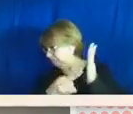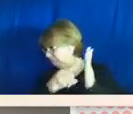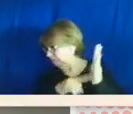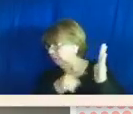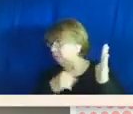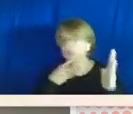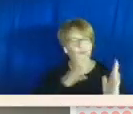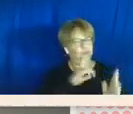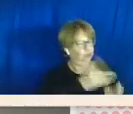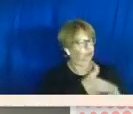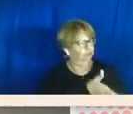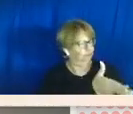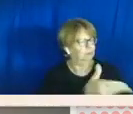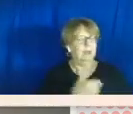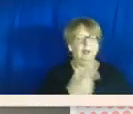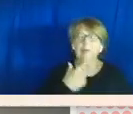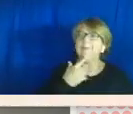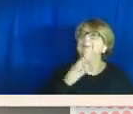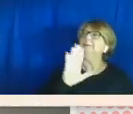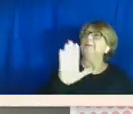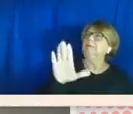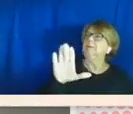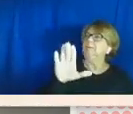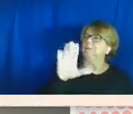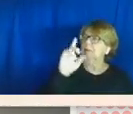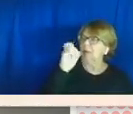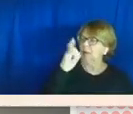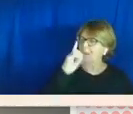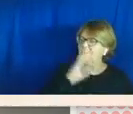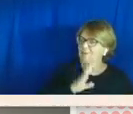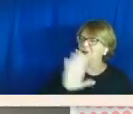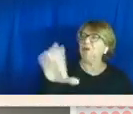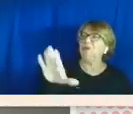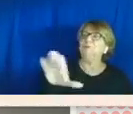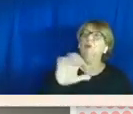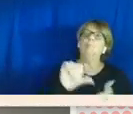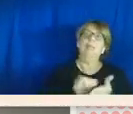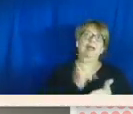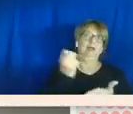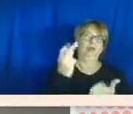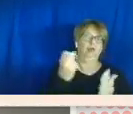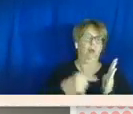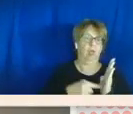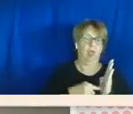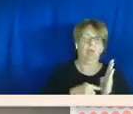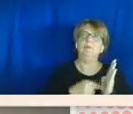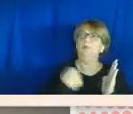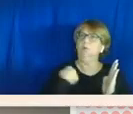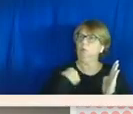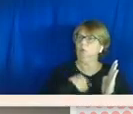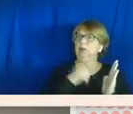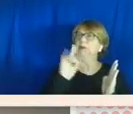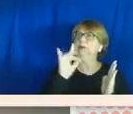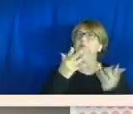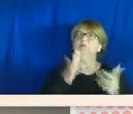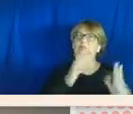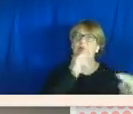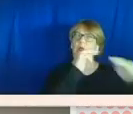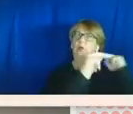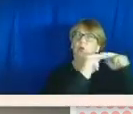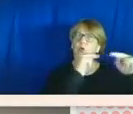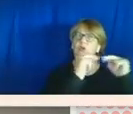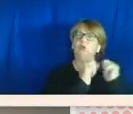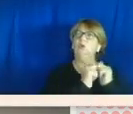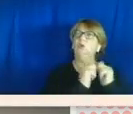And I said, Governor Sununu, on page 12, we have negotiated with your colleagues